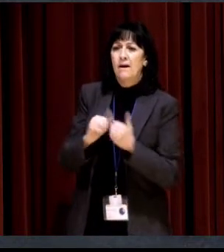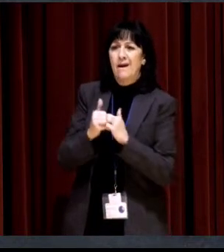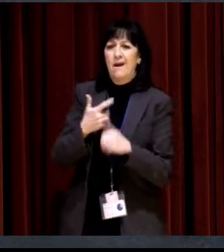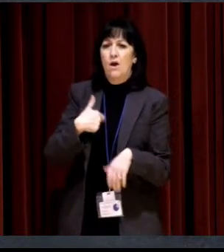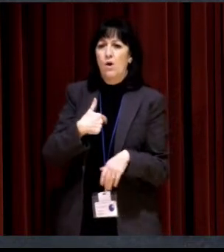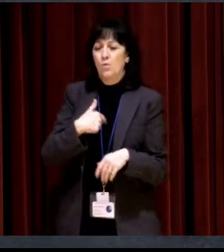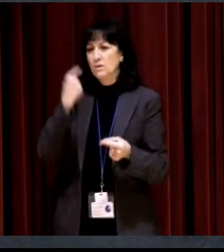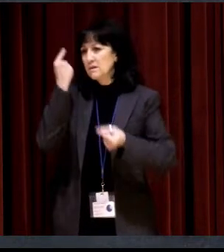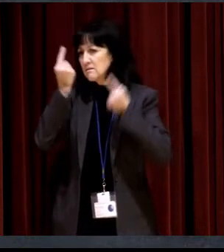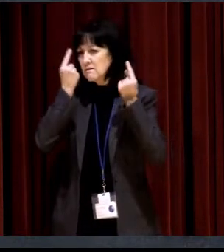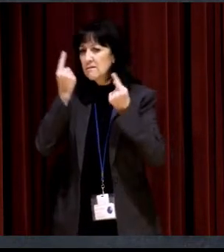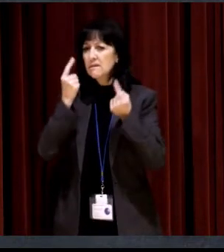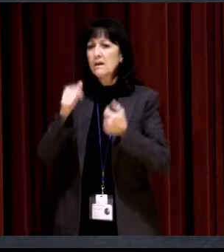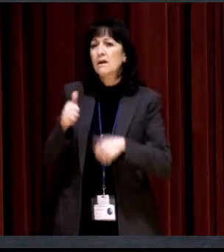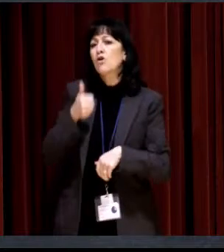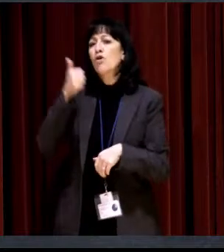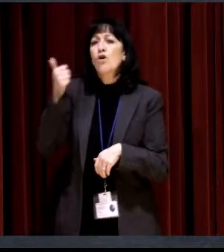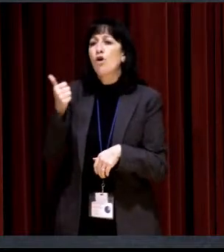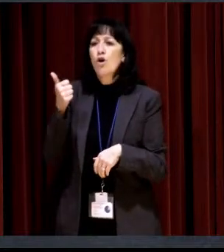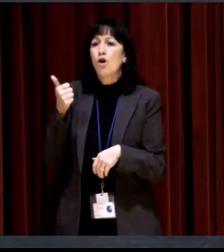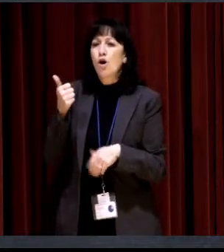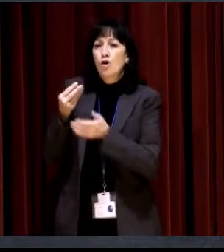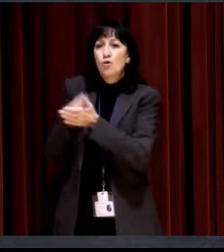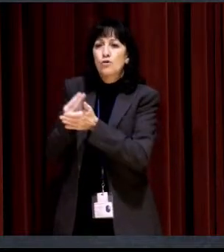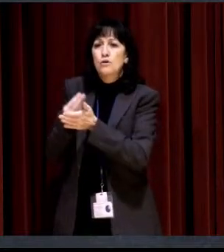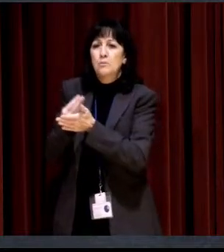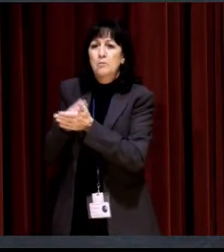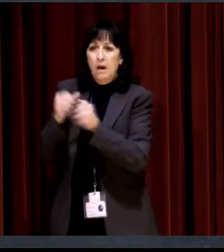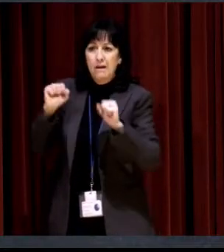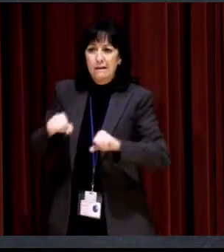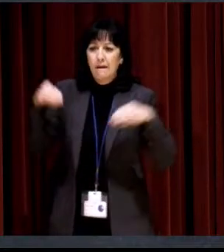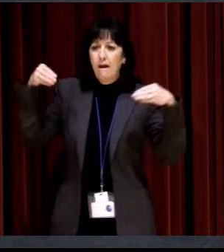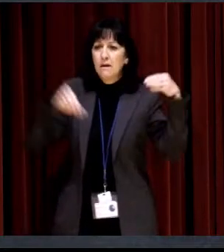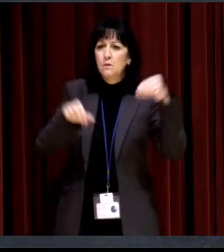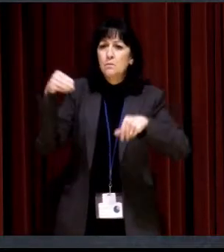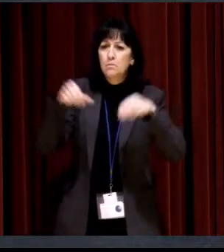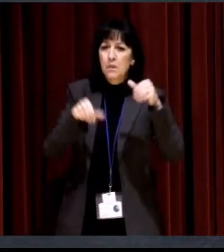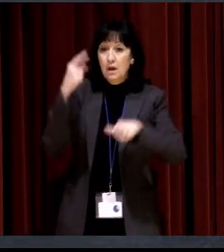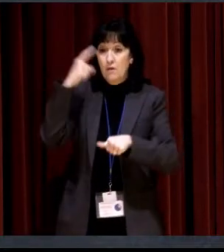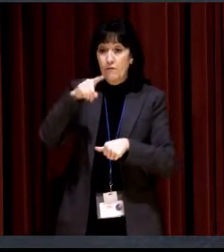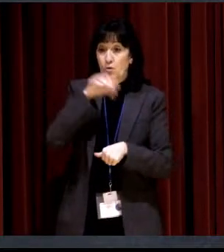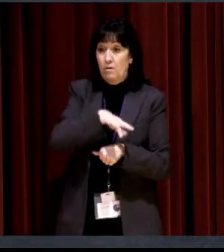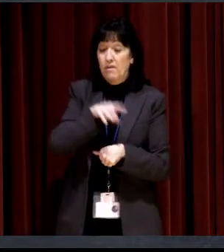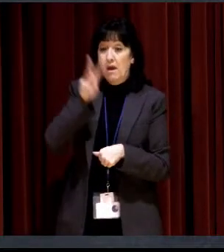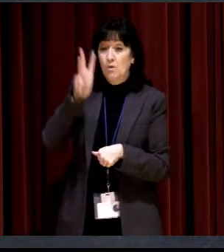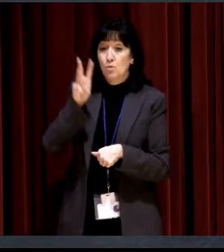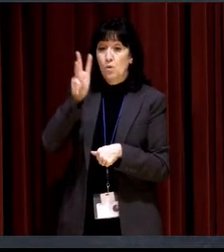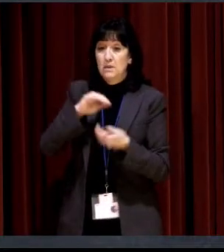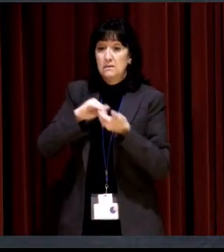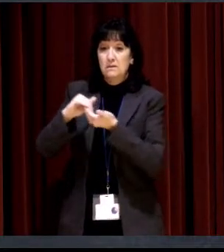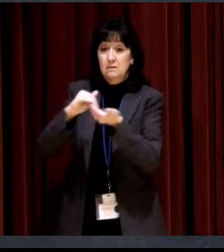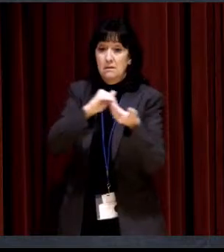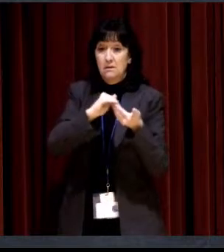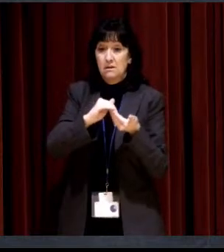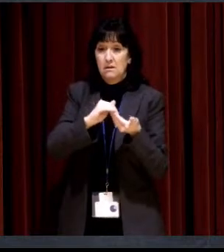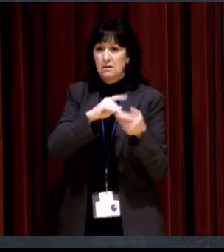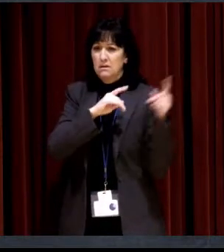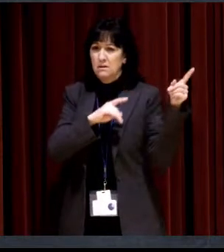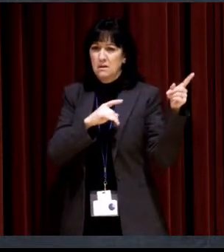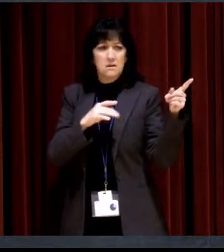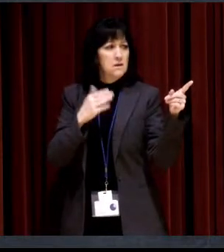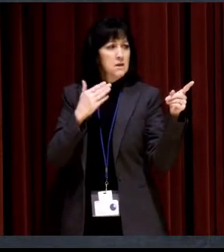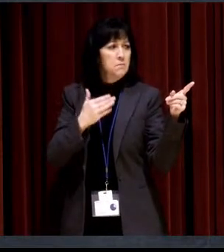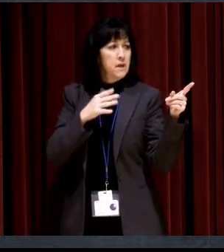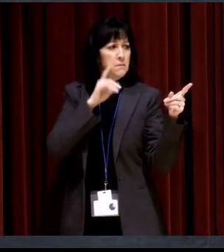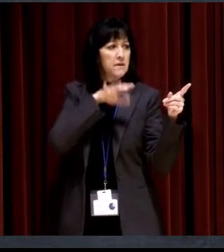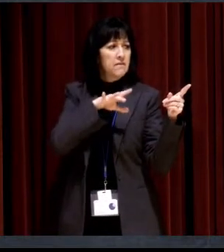this Wilmington Learning Collaborative? Yeah, great question. I guess that's maybe the Teach Wilmington